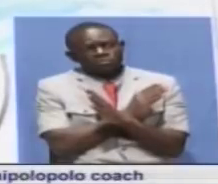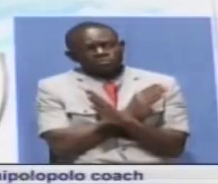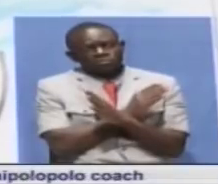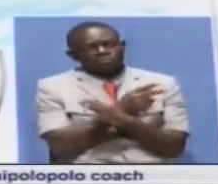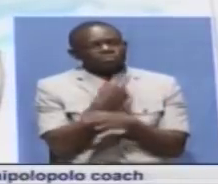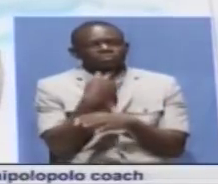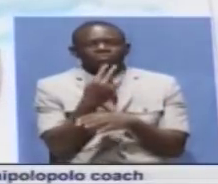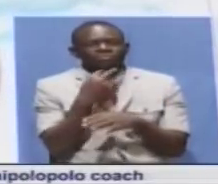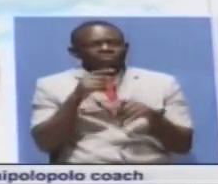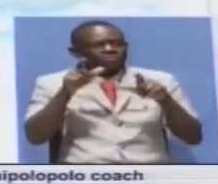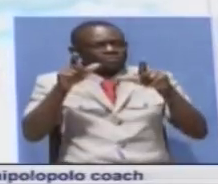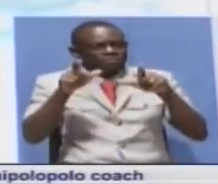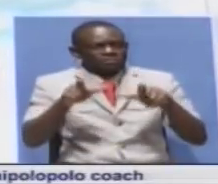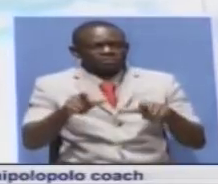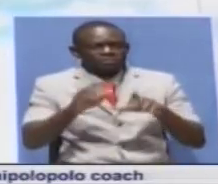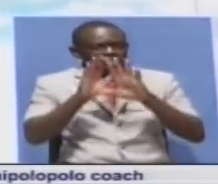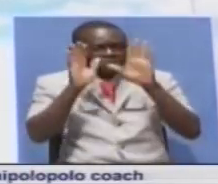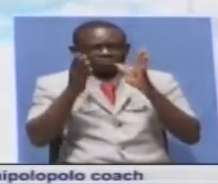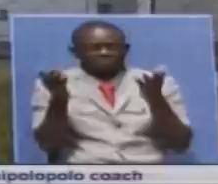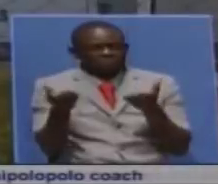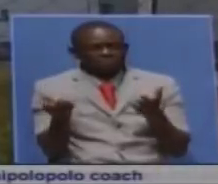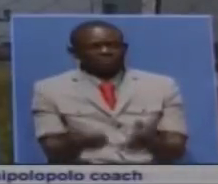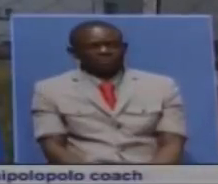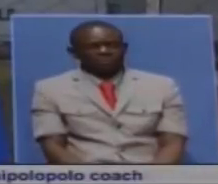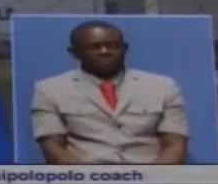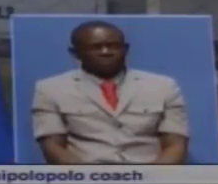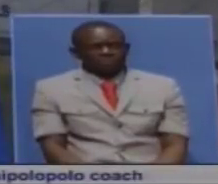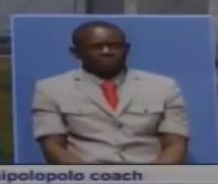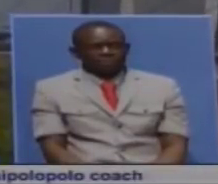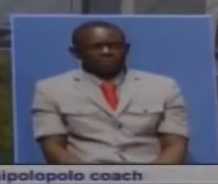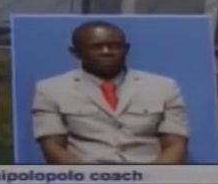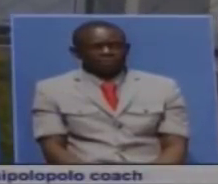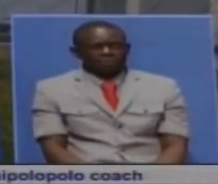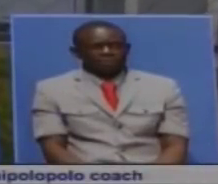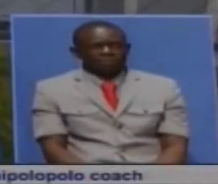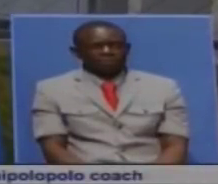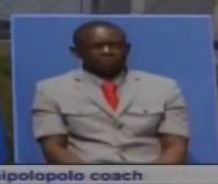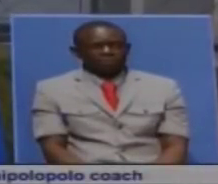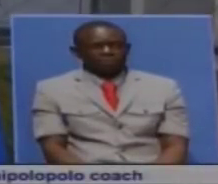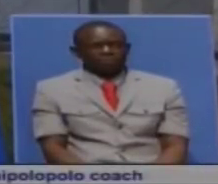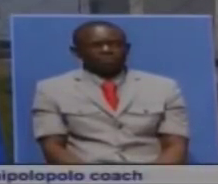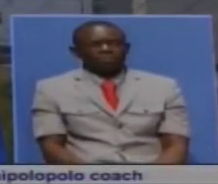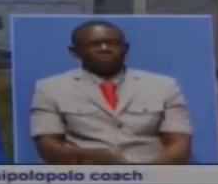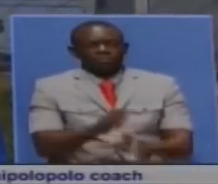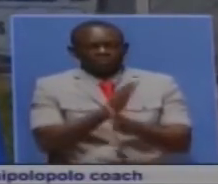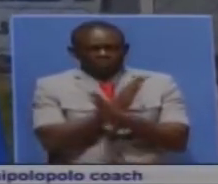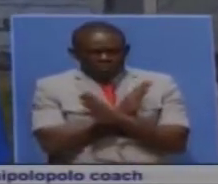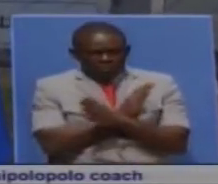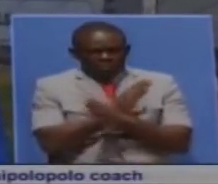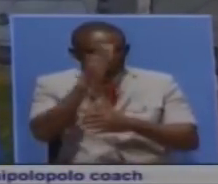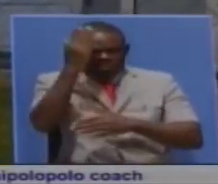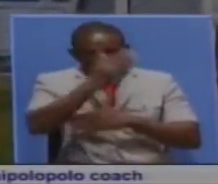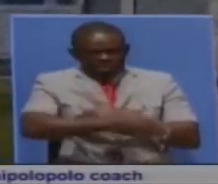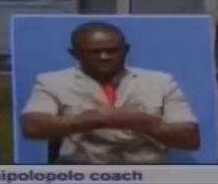currently using one lane for inbound and outbound traffic. Easton Sakala is the secretary of the Zambia Customs and Forwarding